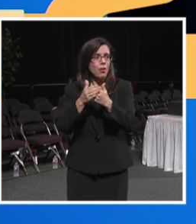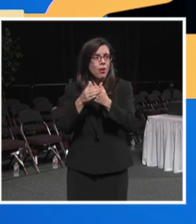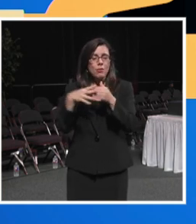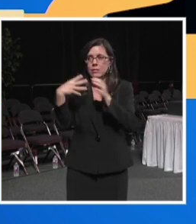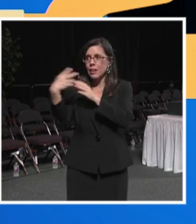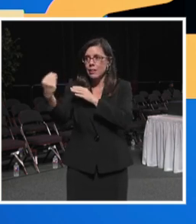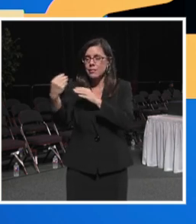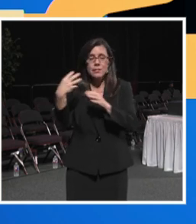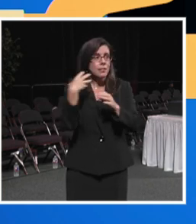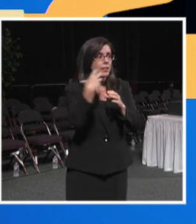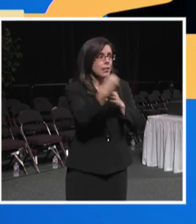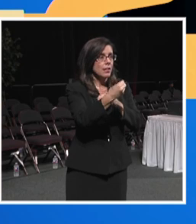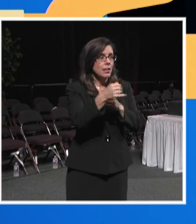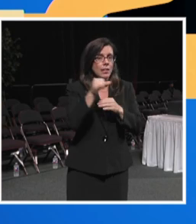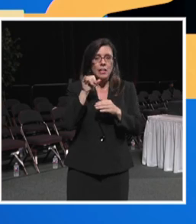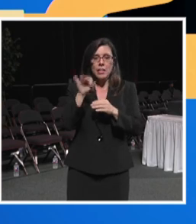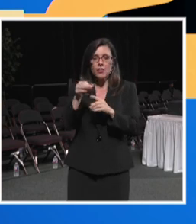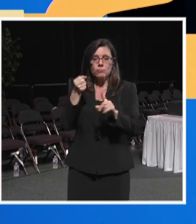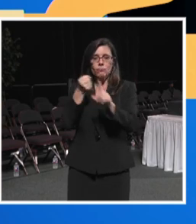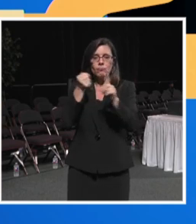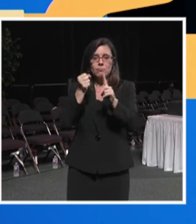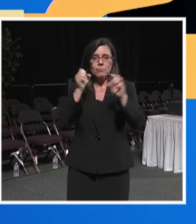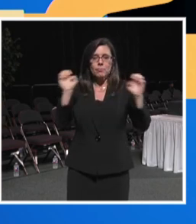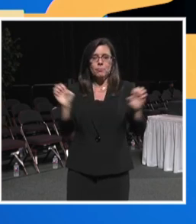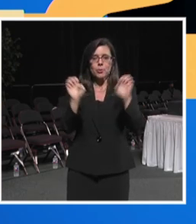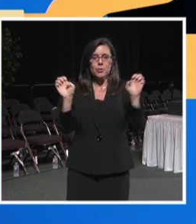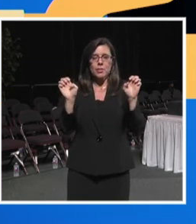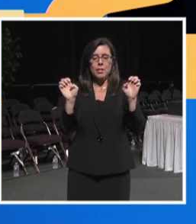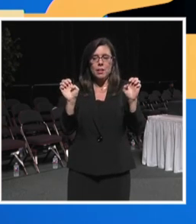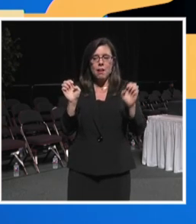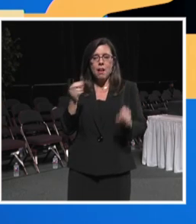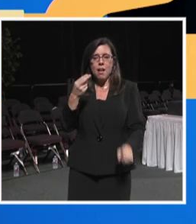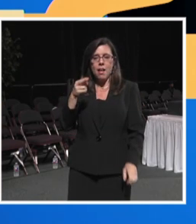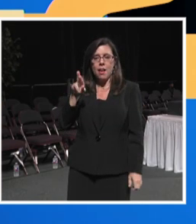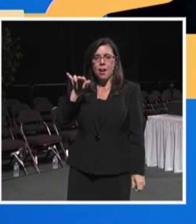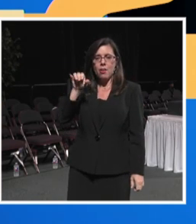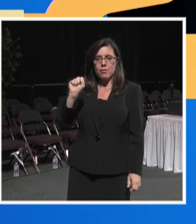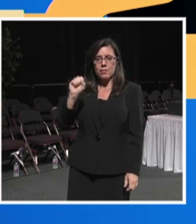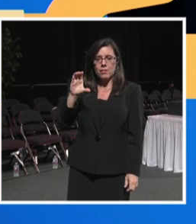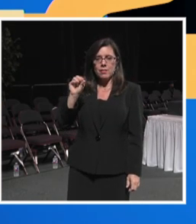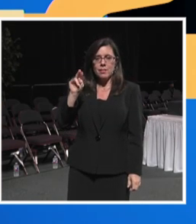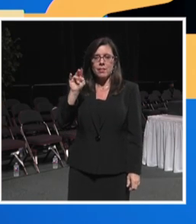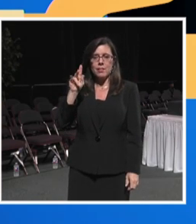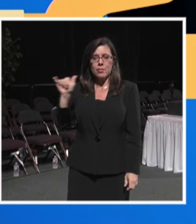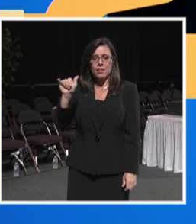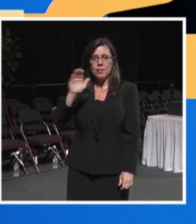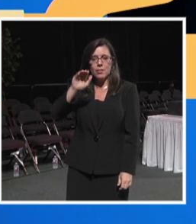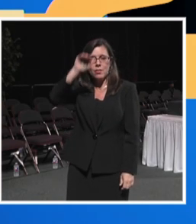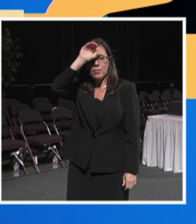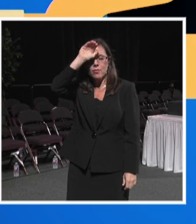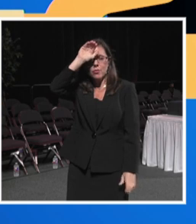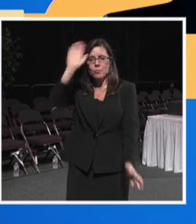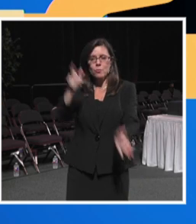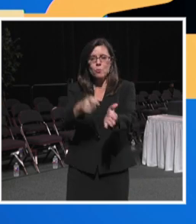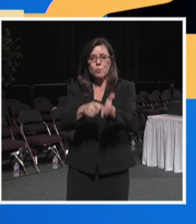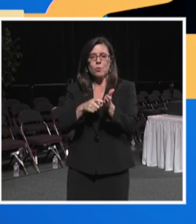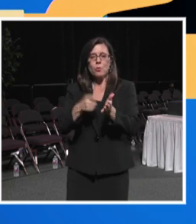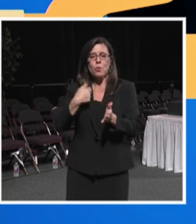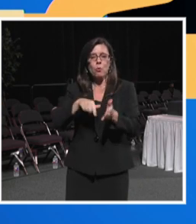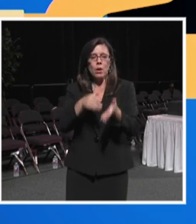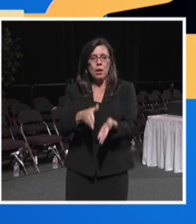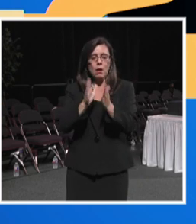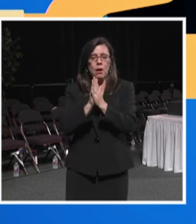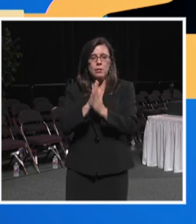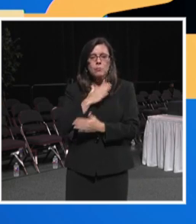exit in the event of an emergency. Due to Harris County Fire Marshal requirements, we ask that you do